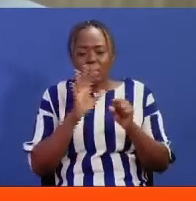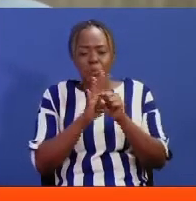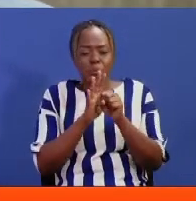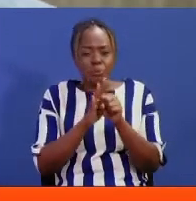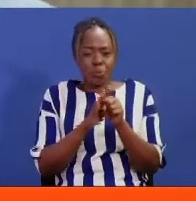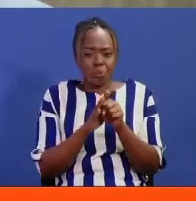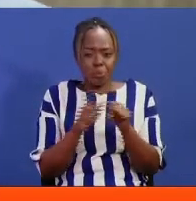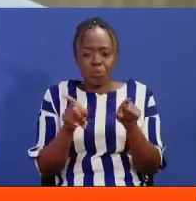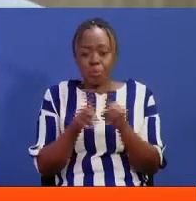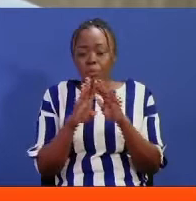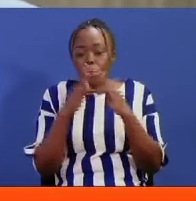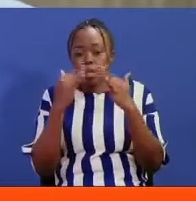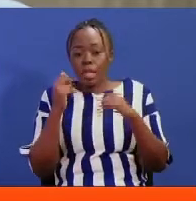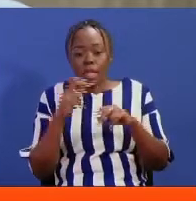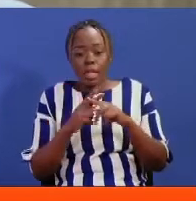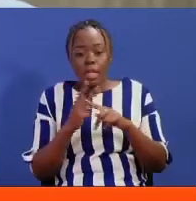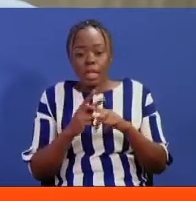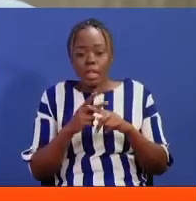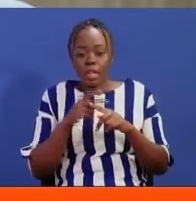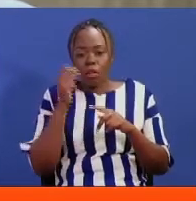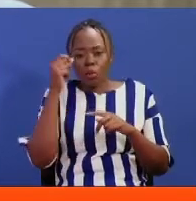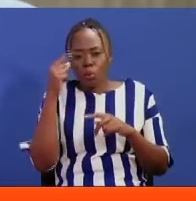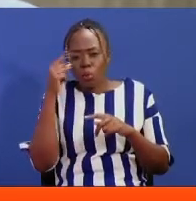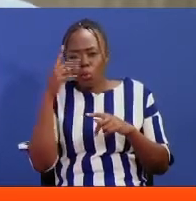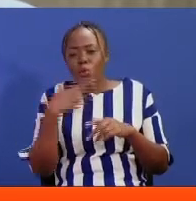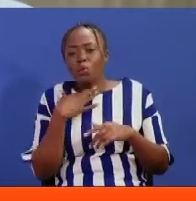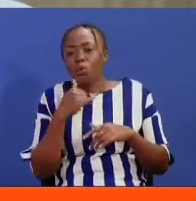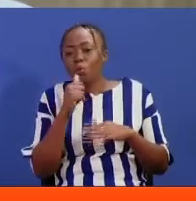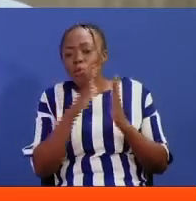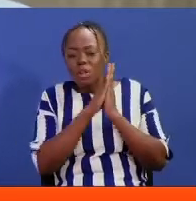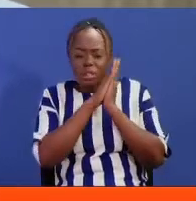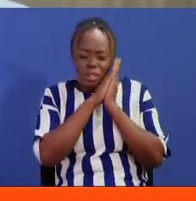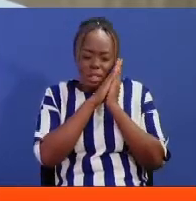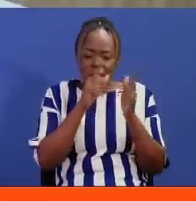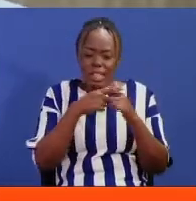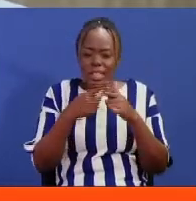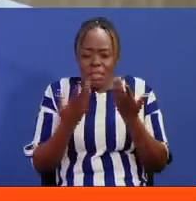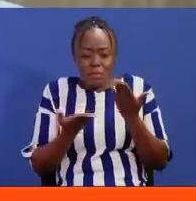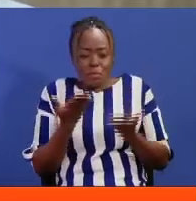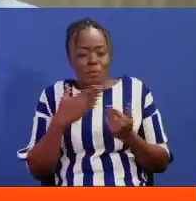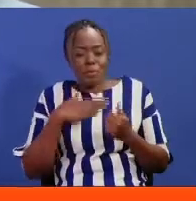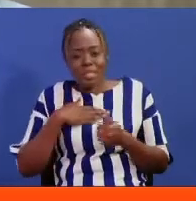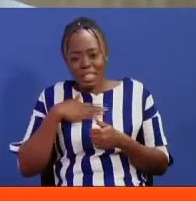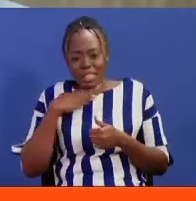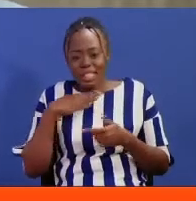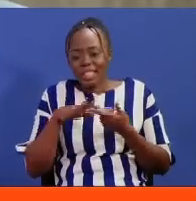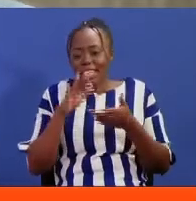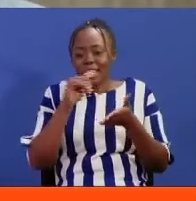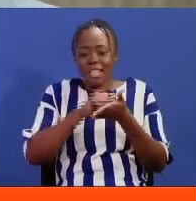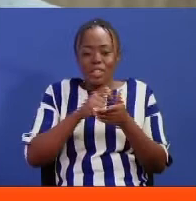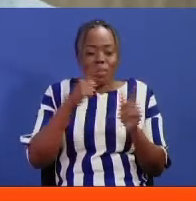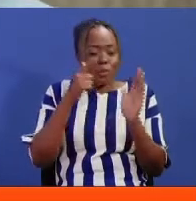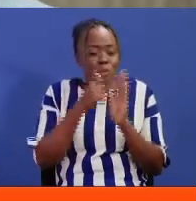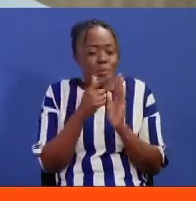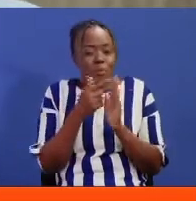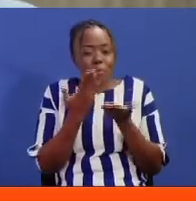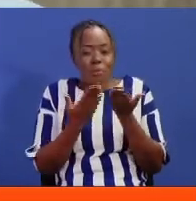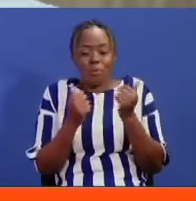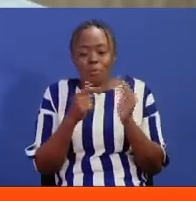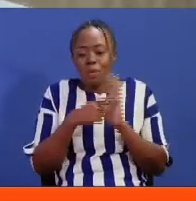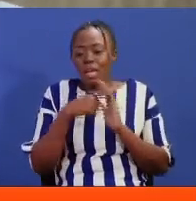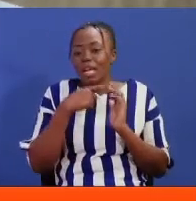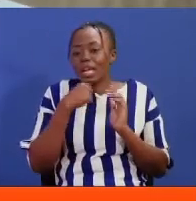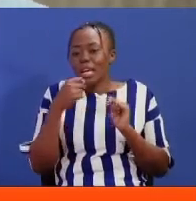and I kept being awake, like I didn't want to sleep because sometimes I'd sleep and die. So I was at that point when like I was